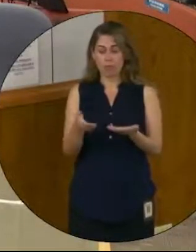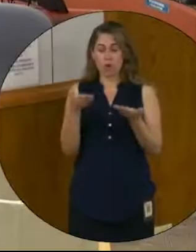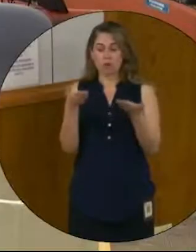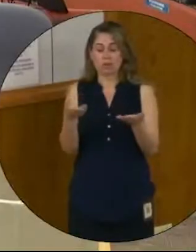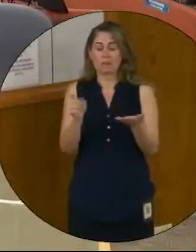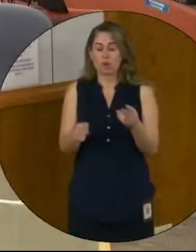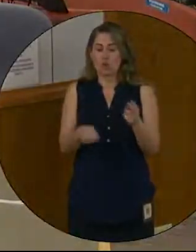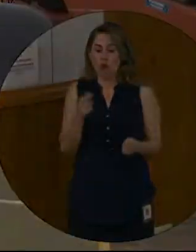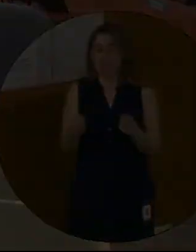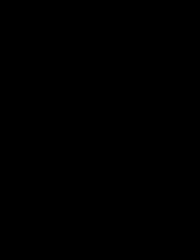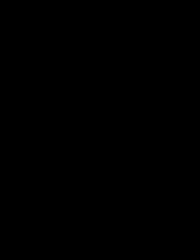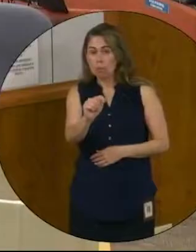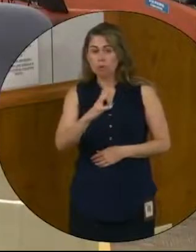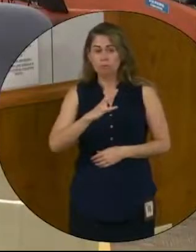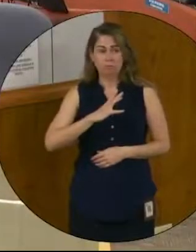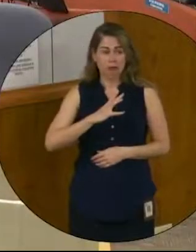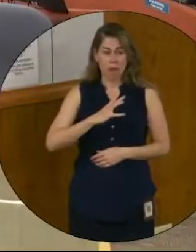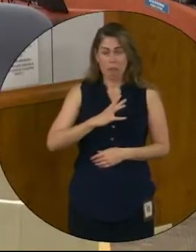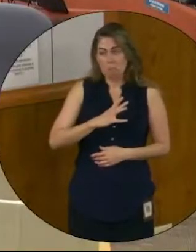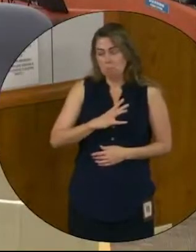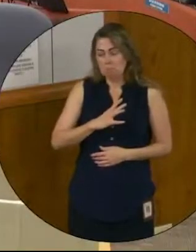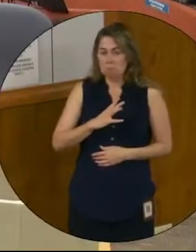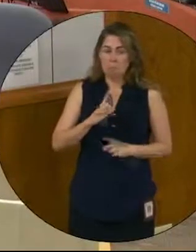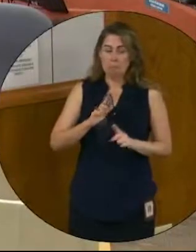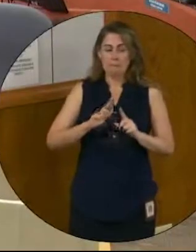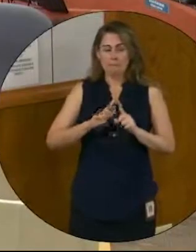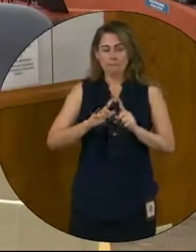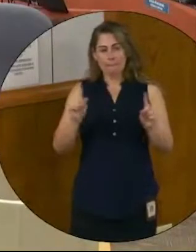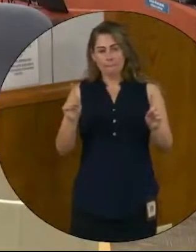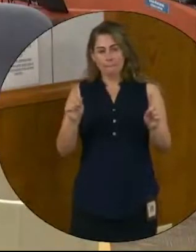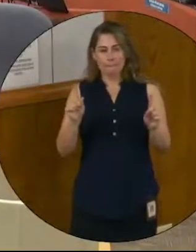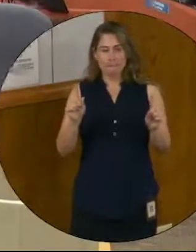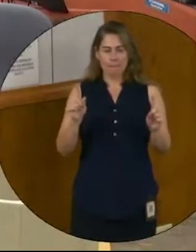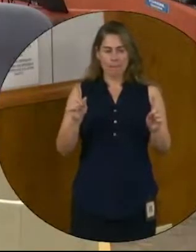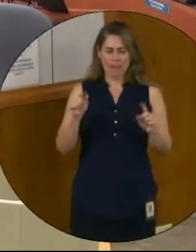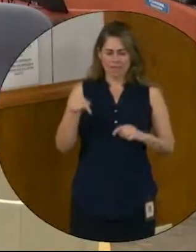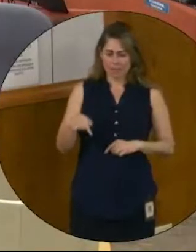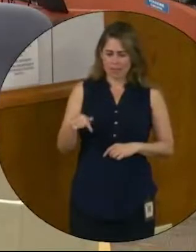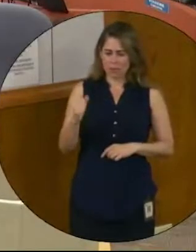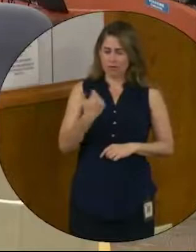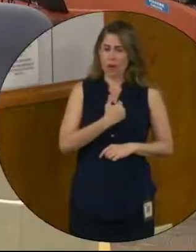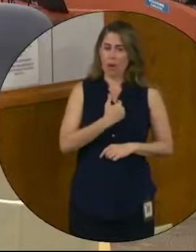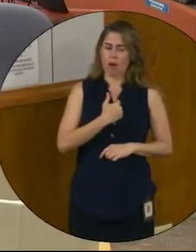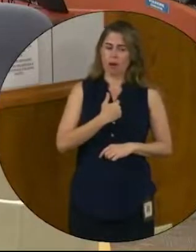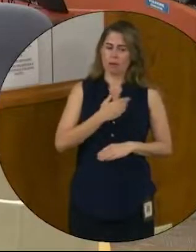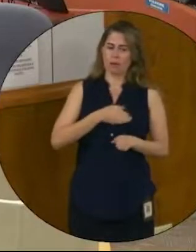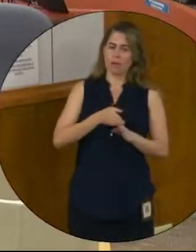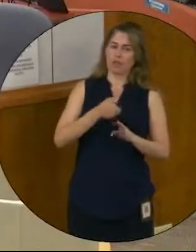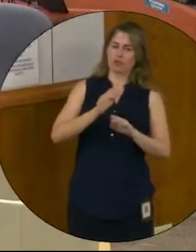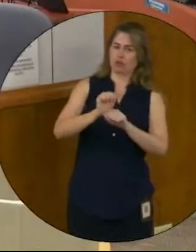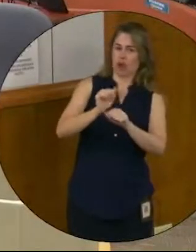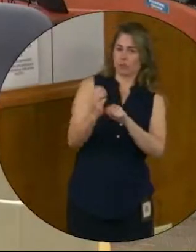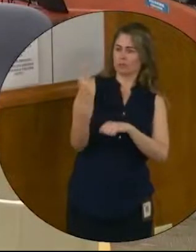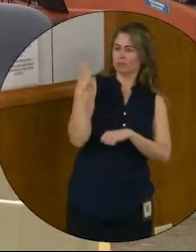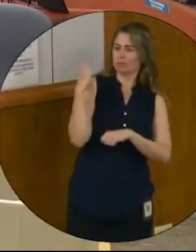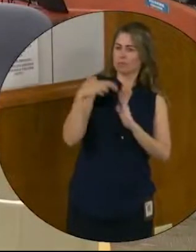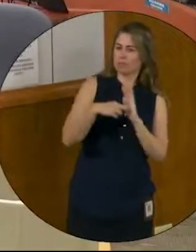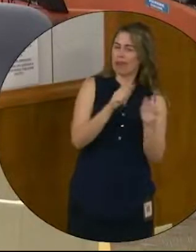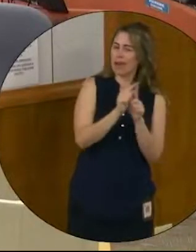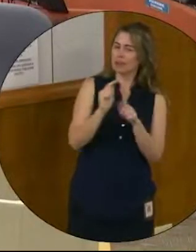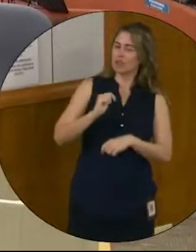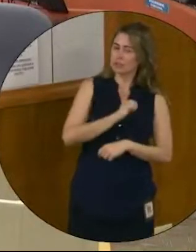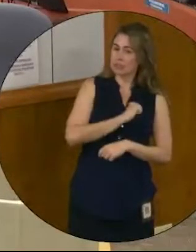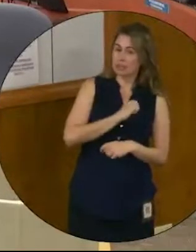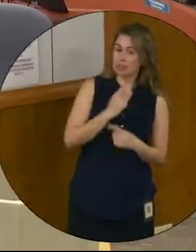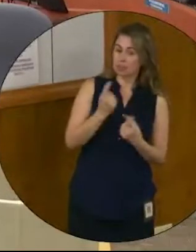rush through this process. But this is one of our main jobs as a trustee, is